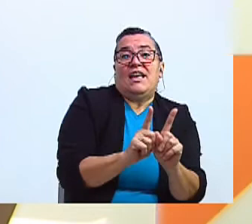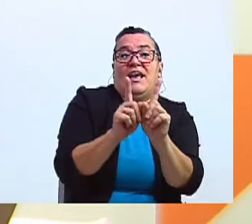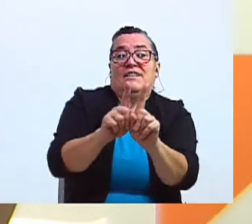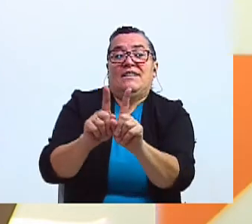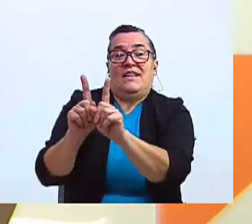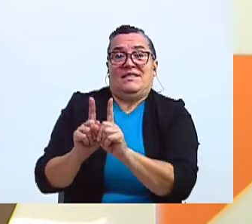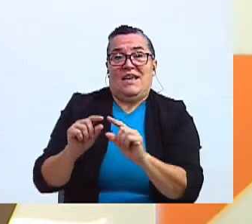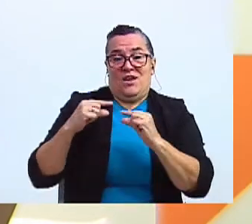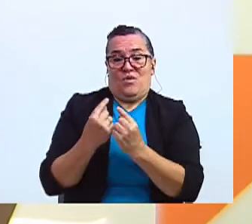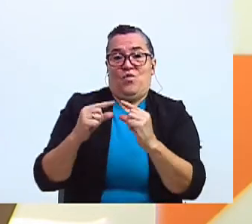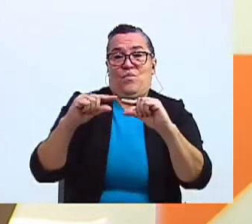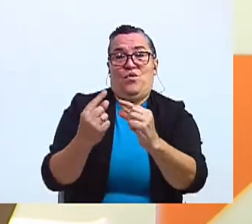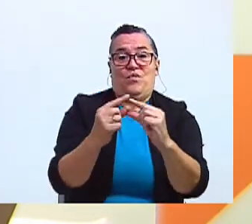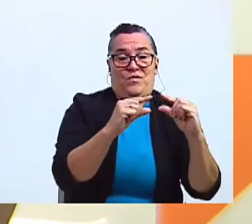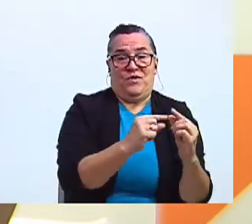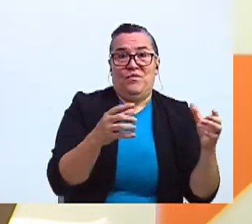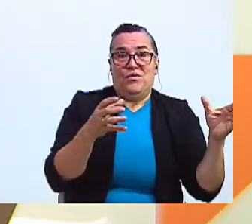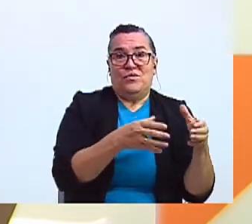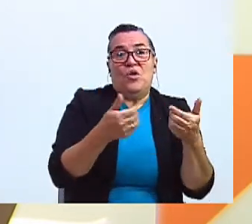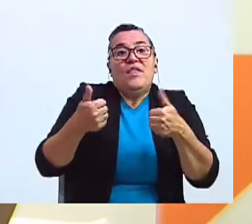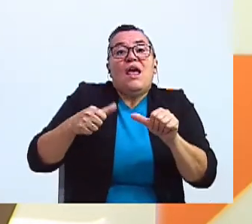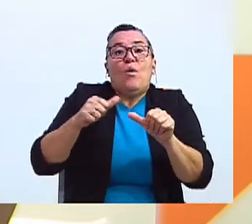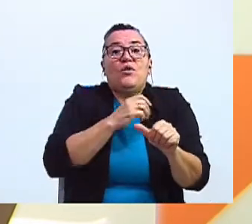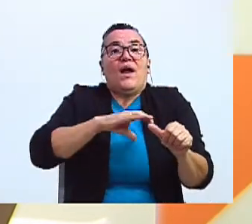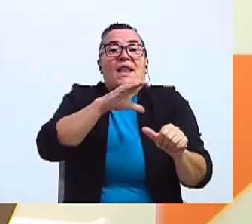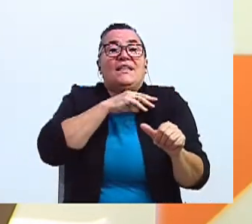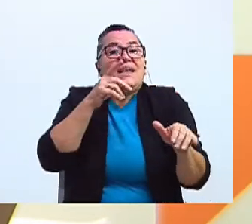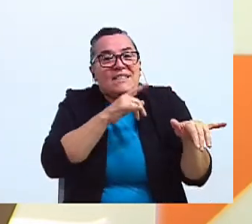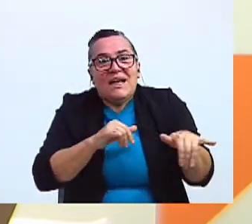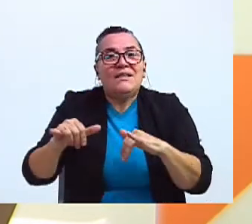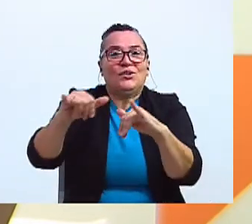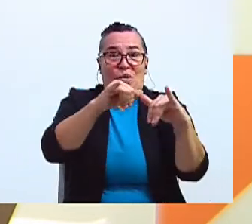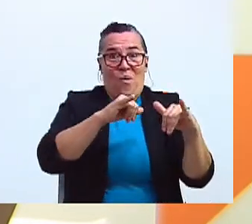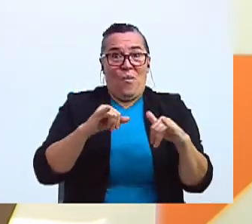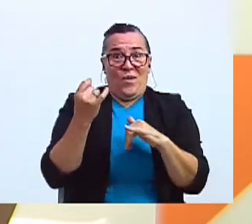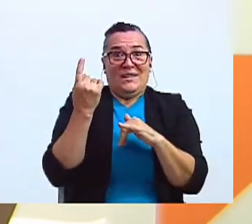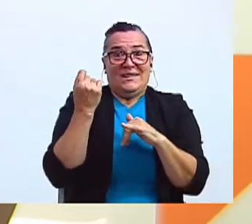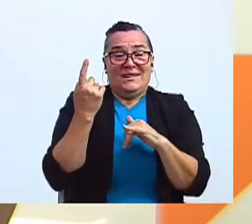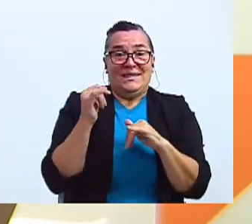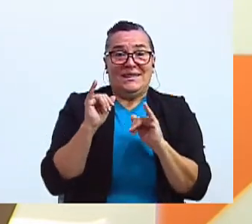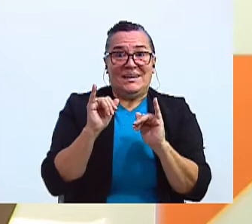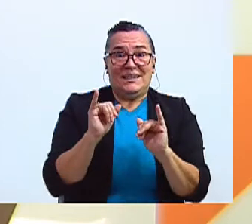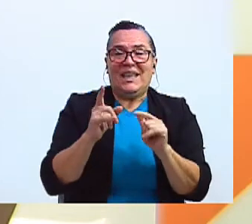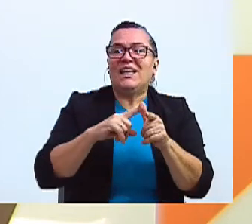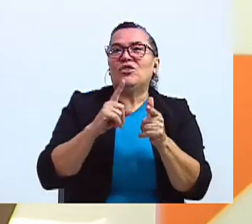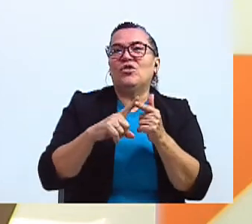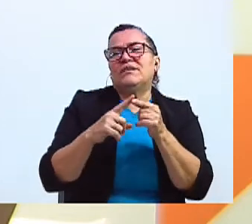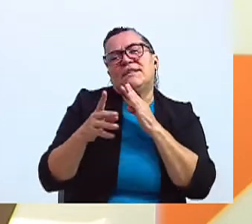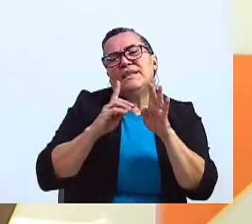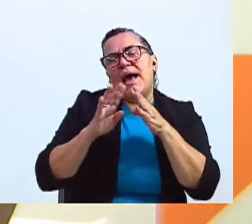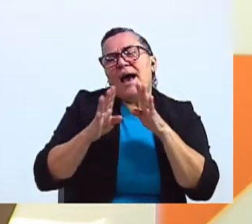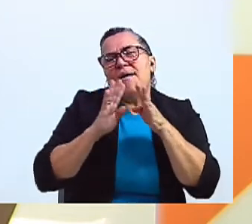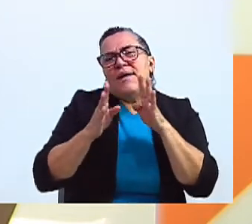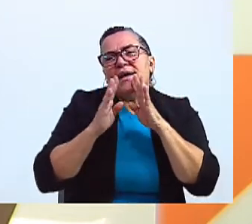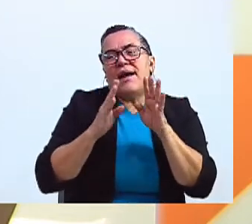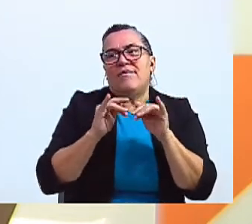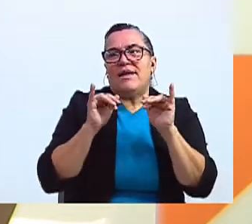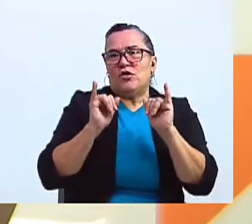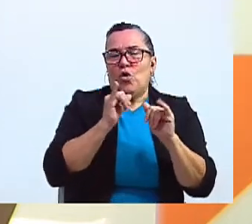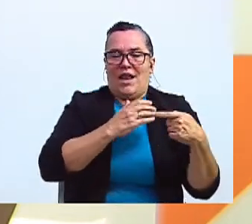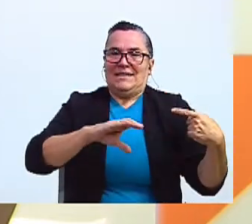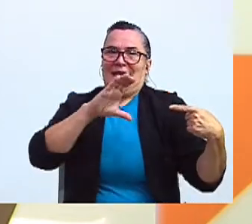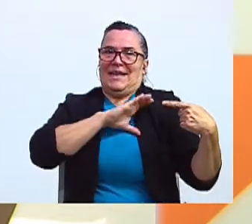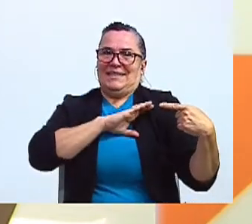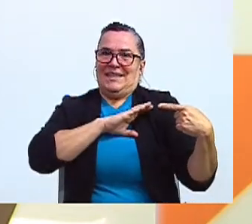groups according to that thing that you have in common, okay? So talk about all these